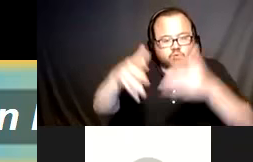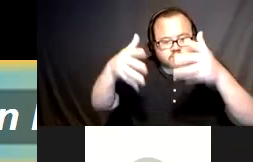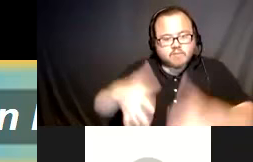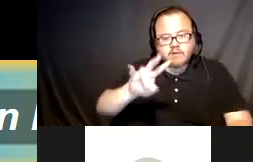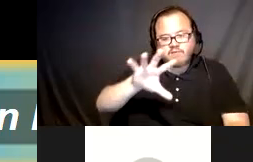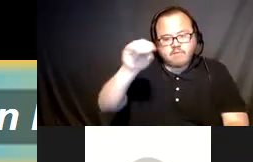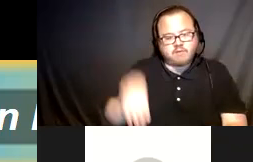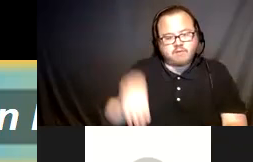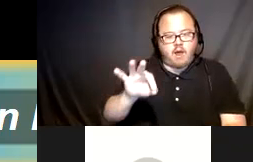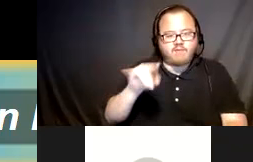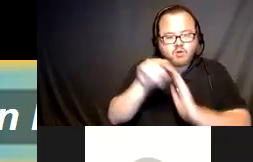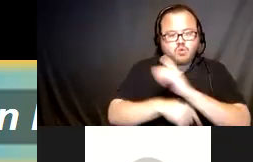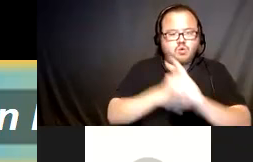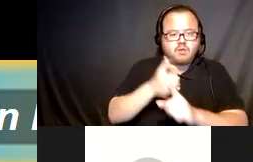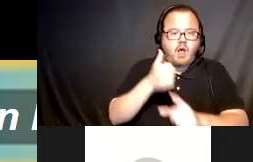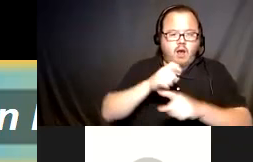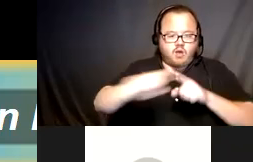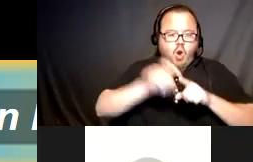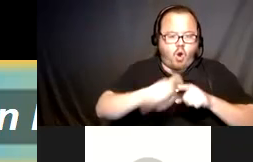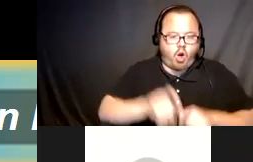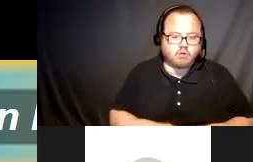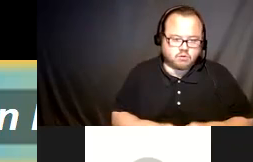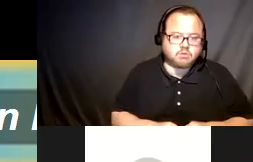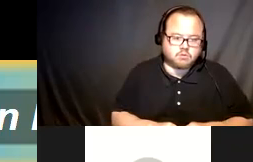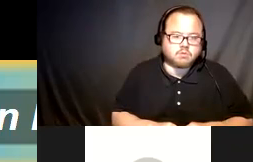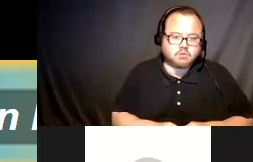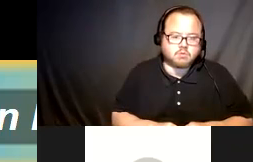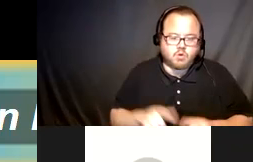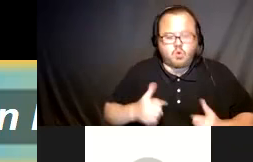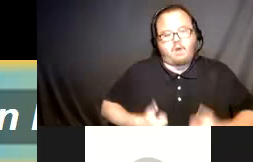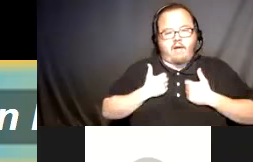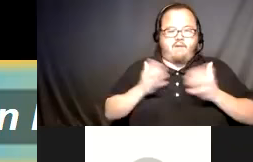75% of the suicide calls. So that would be to the suicide loss survivors.